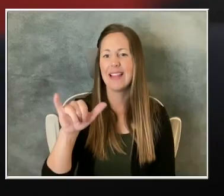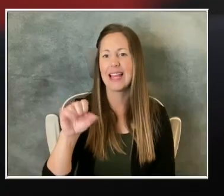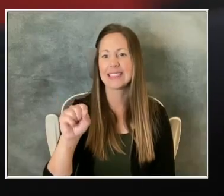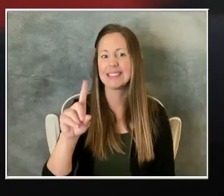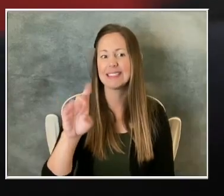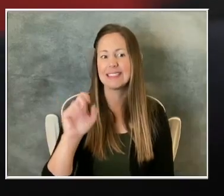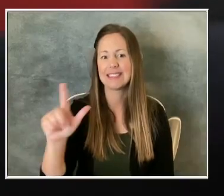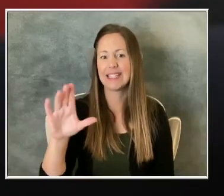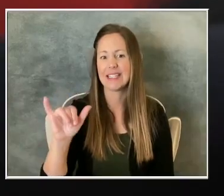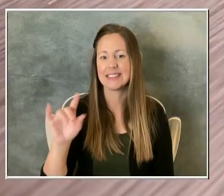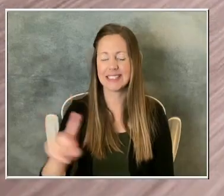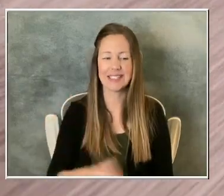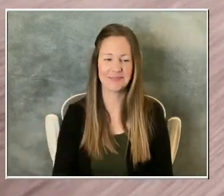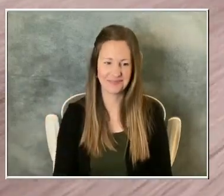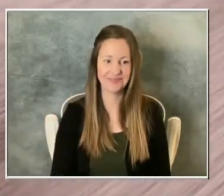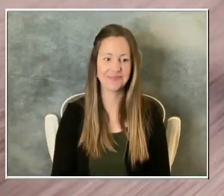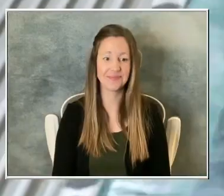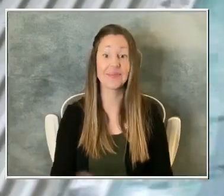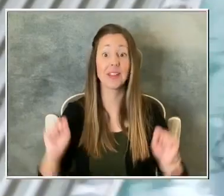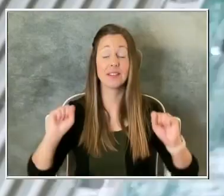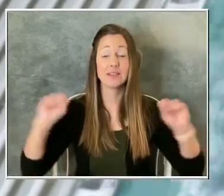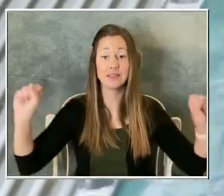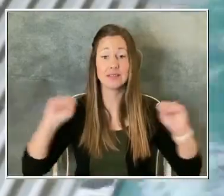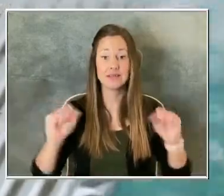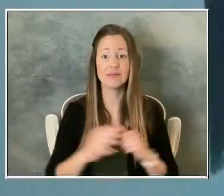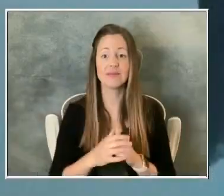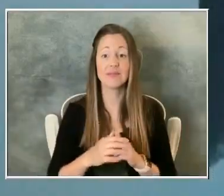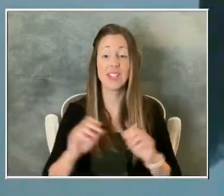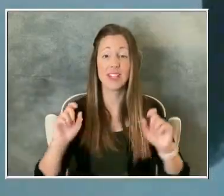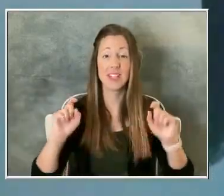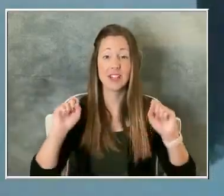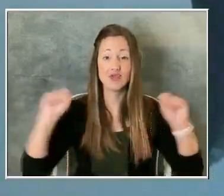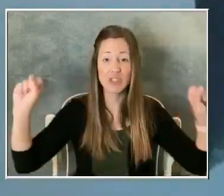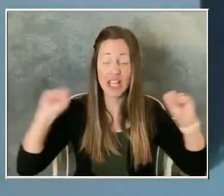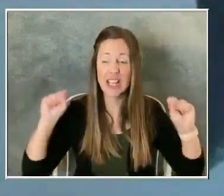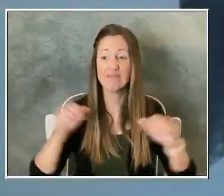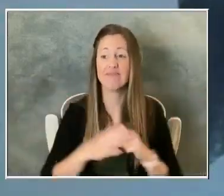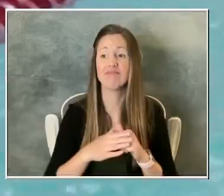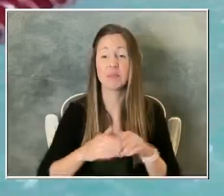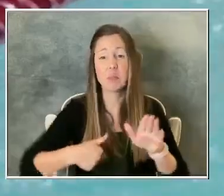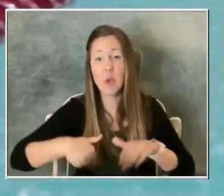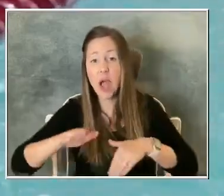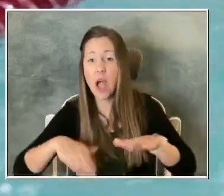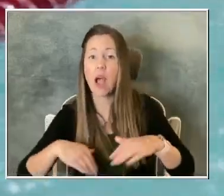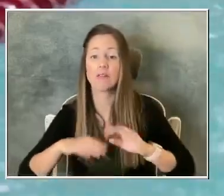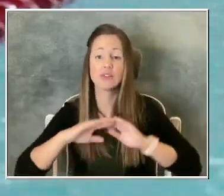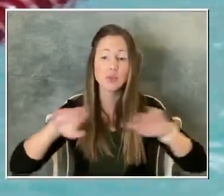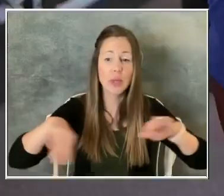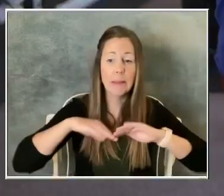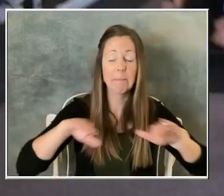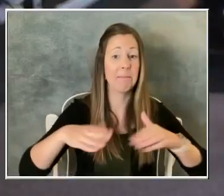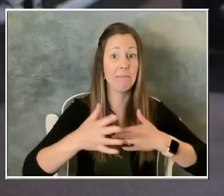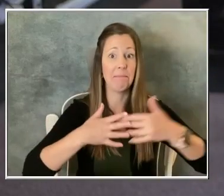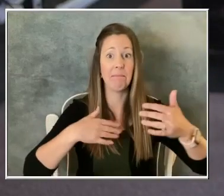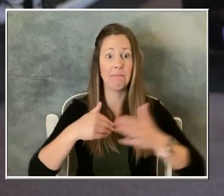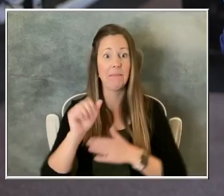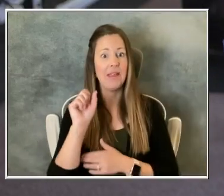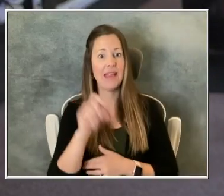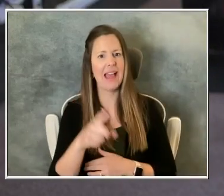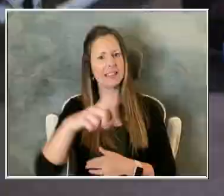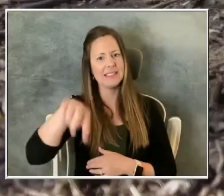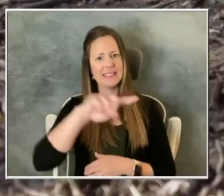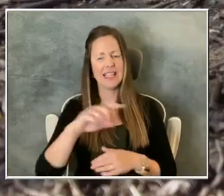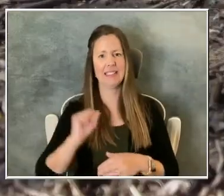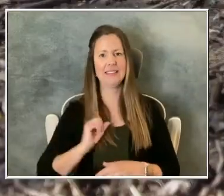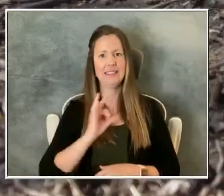warmed up. Whether it's the gym, the pavement, or the pool, ask these University of Kansas Health System healthcare workers what motivates